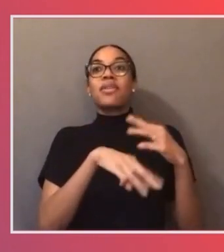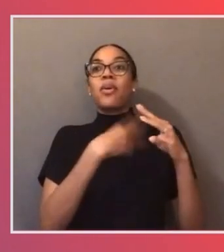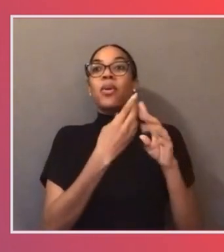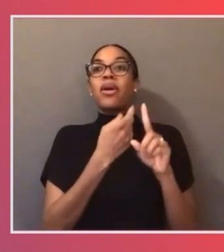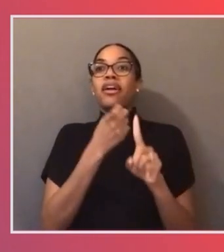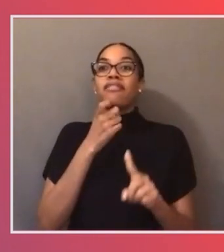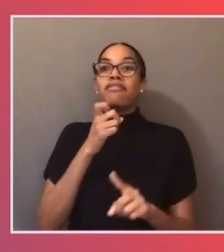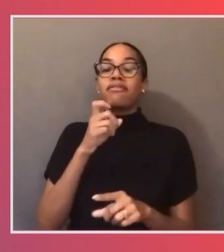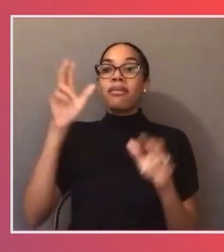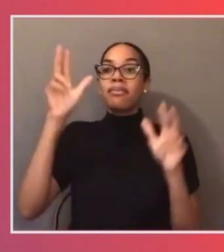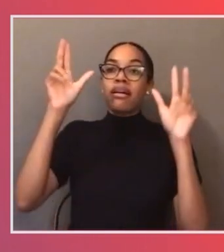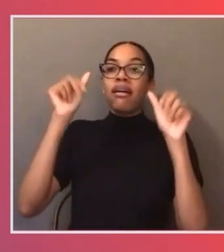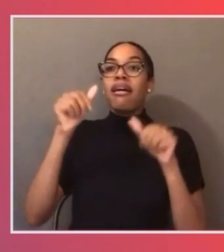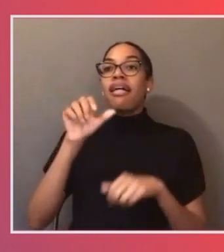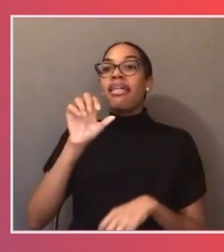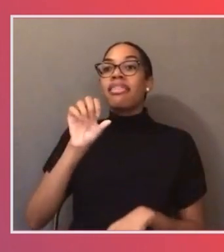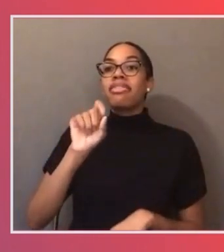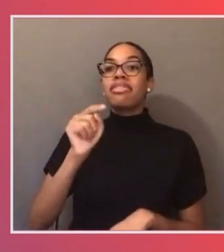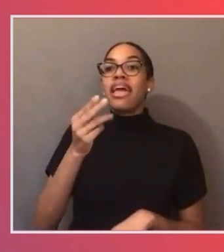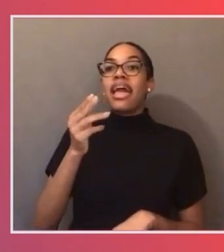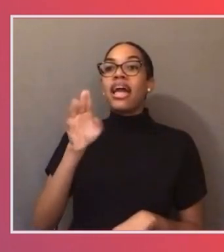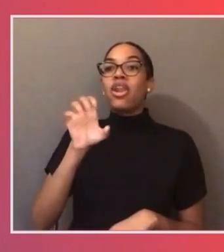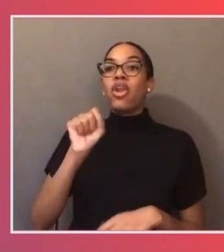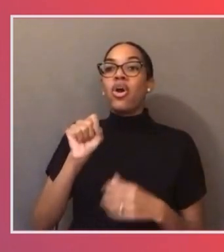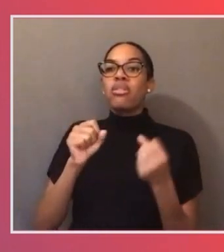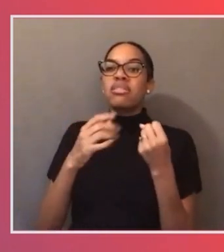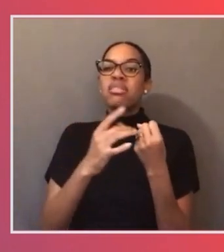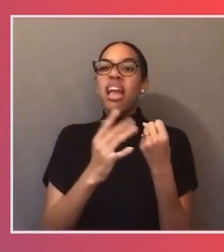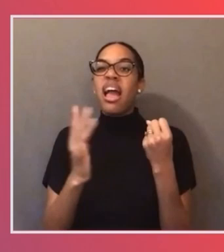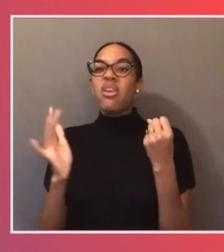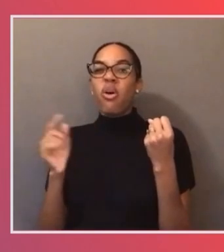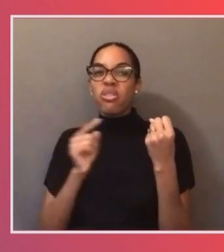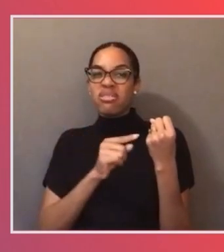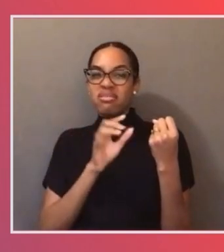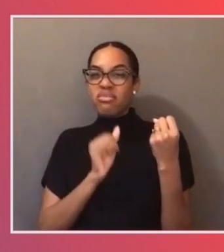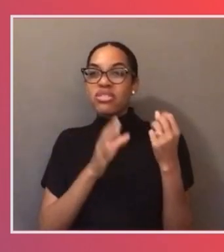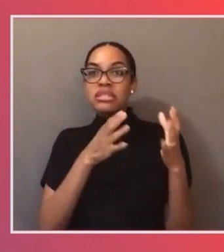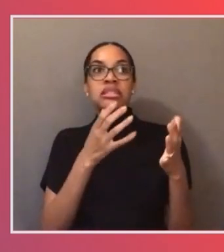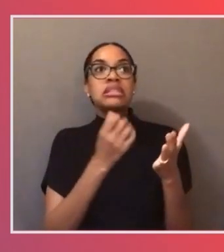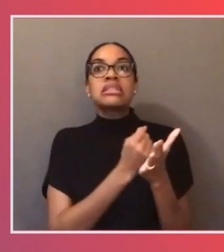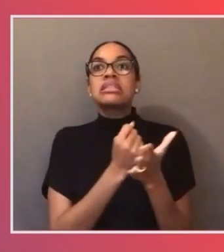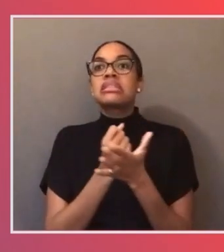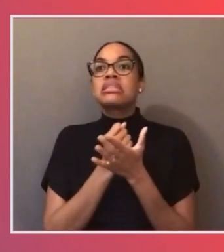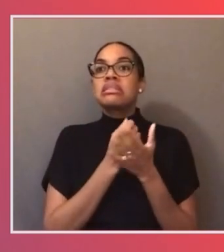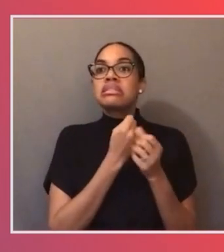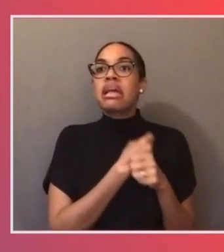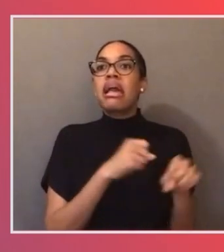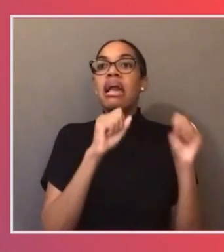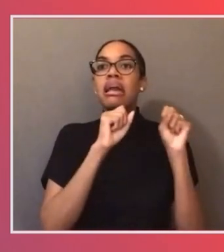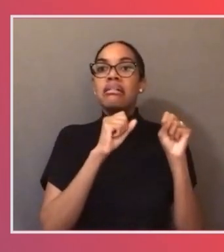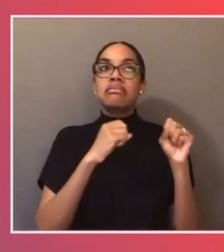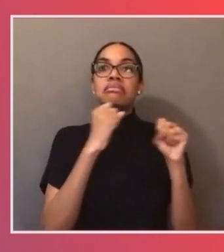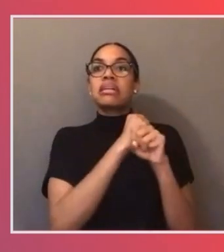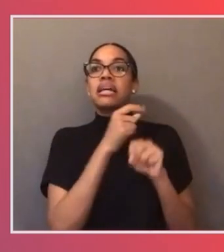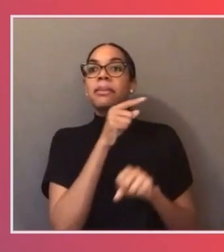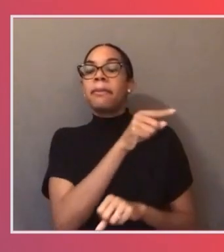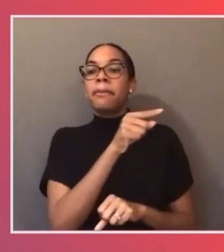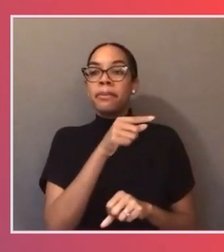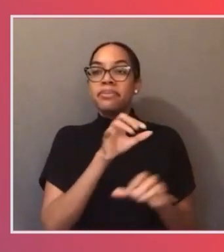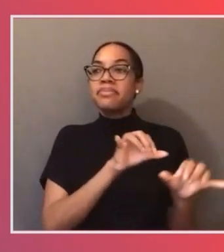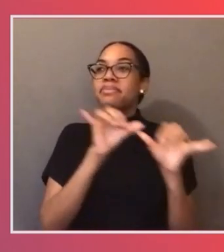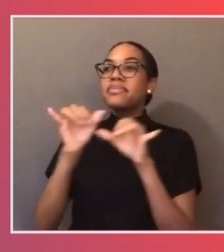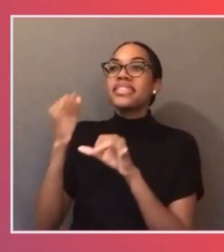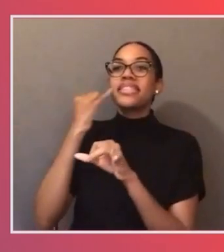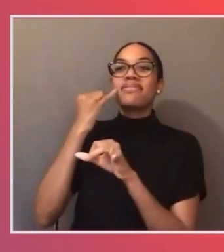integrity that should come and be in any leader in terms of valuing that principle, I think is very